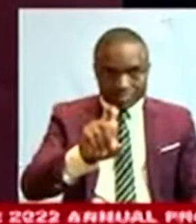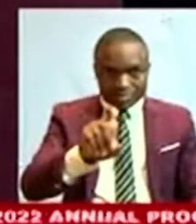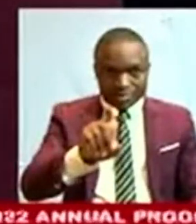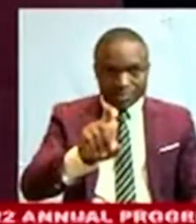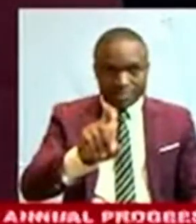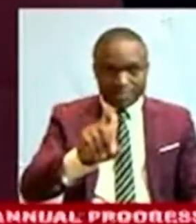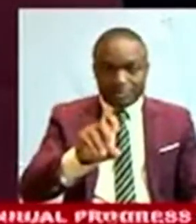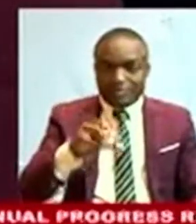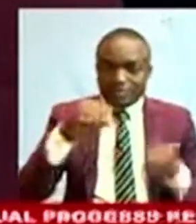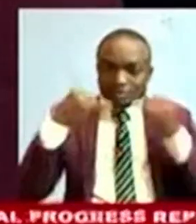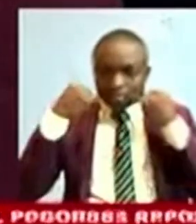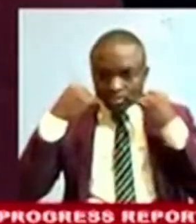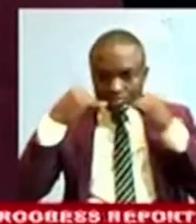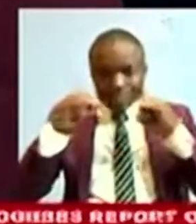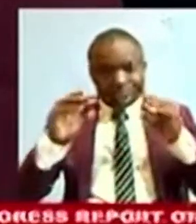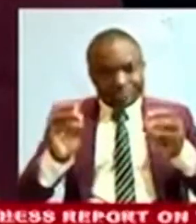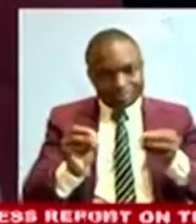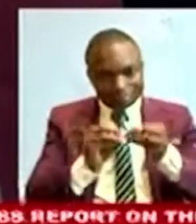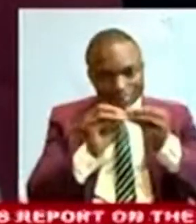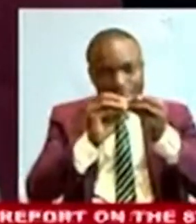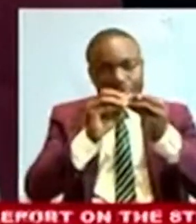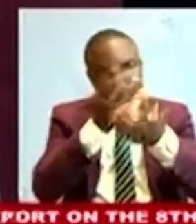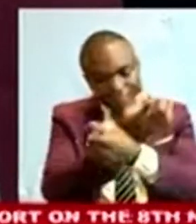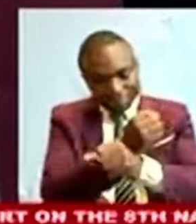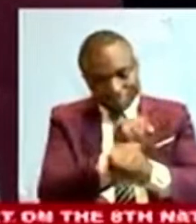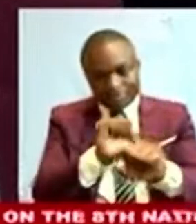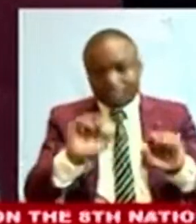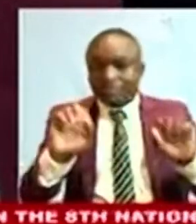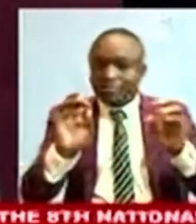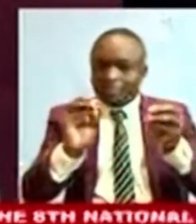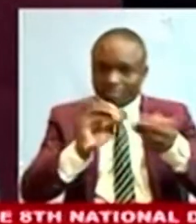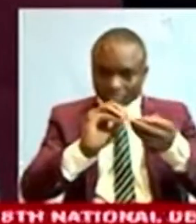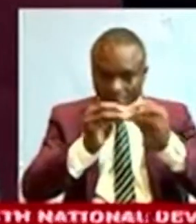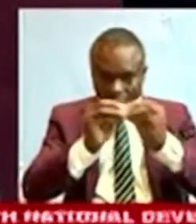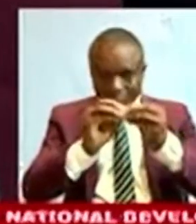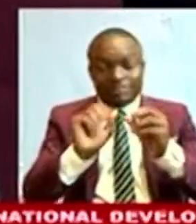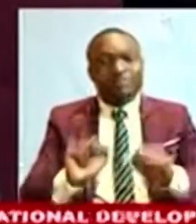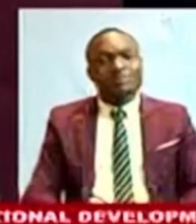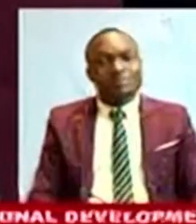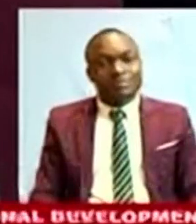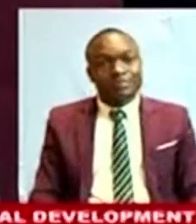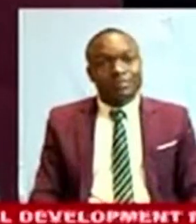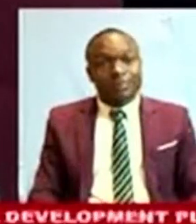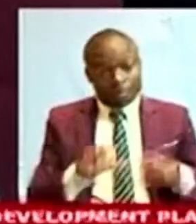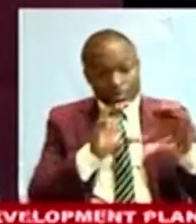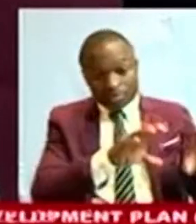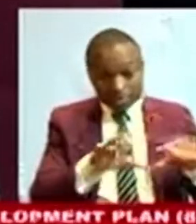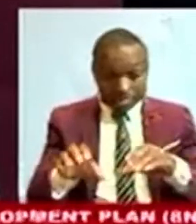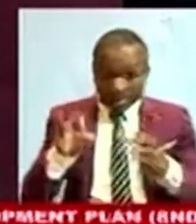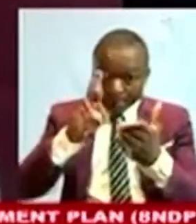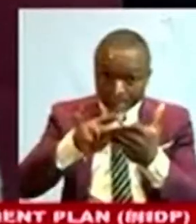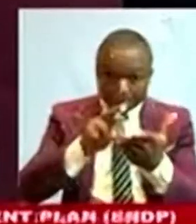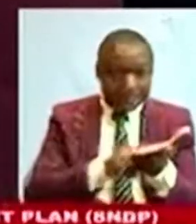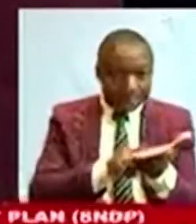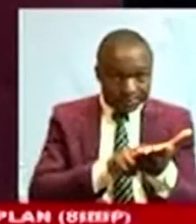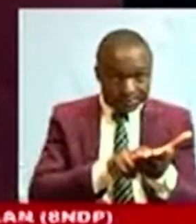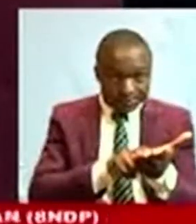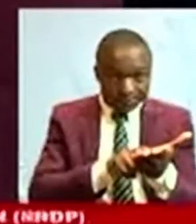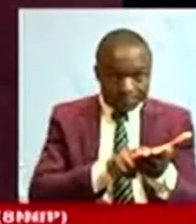rates and also the cure rates. So whereas we did report